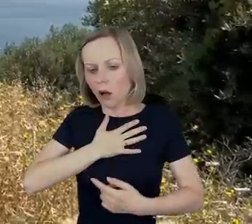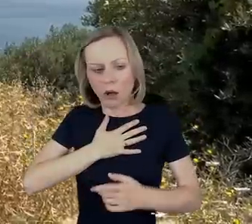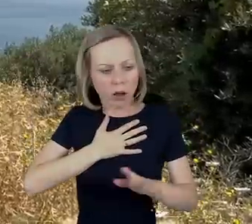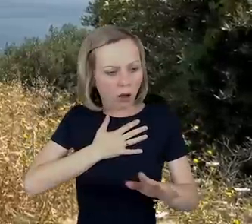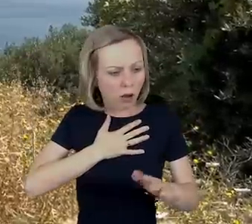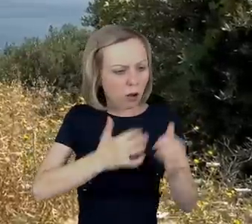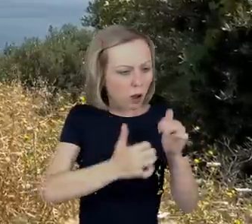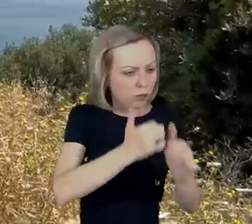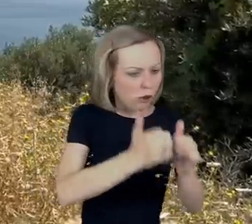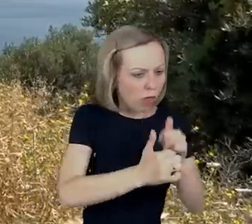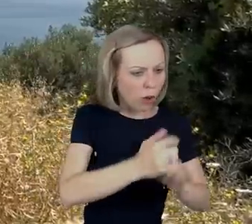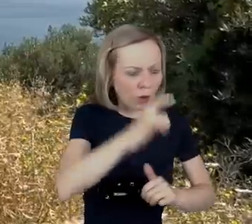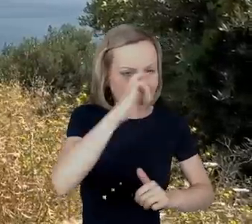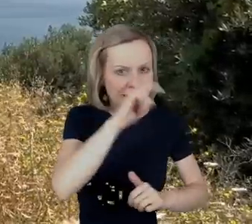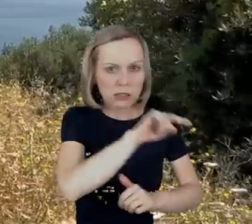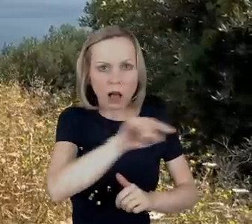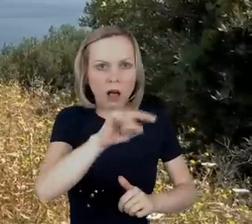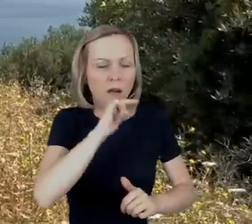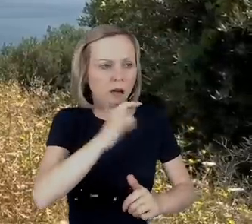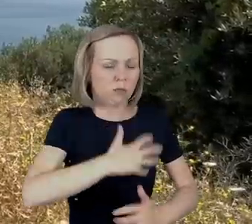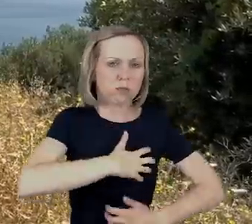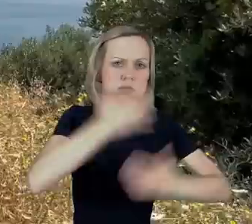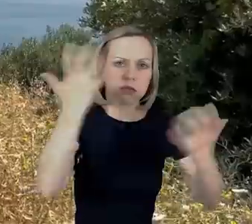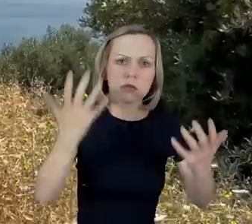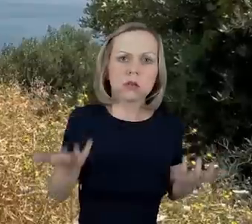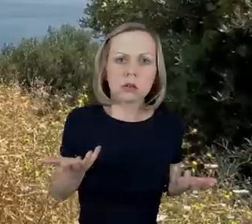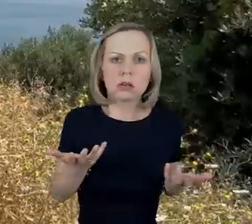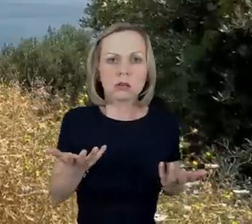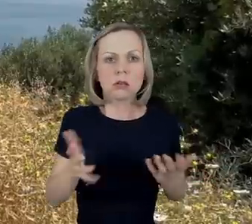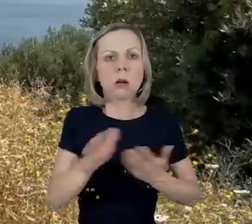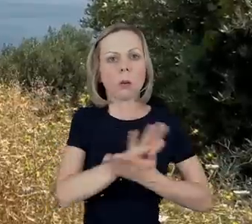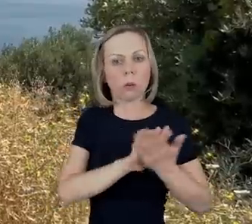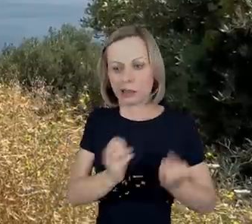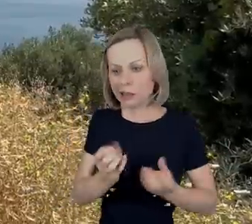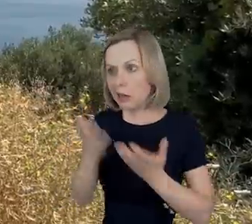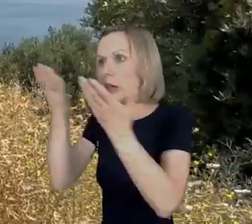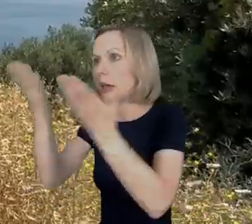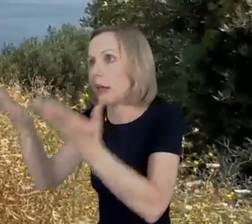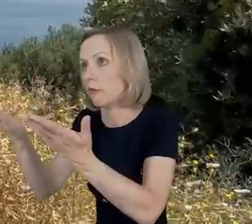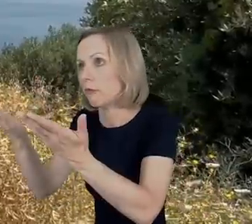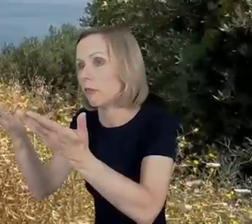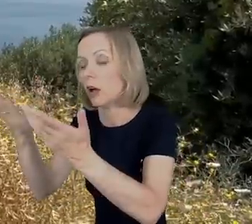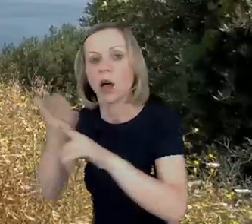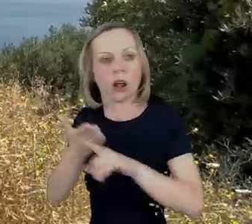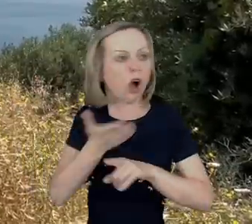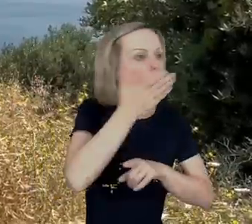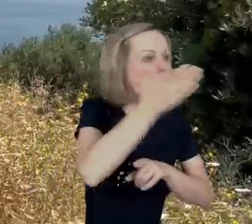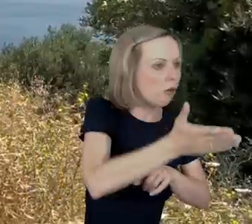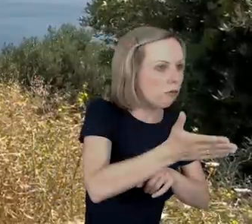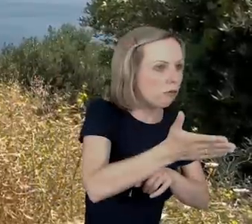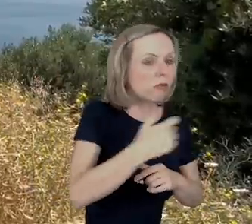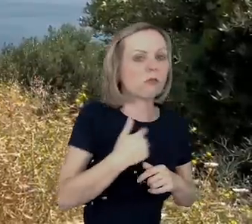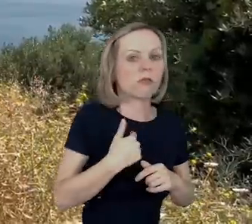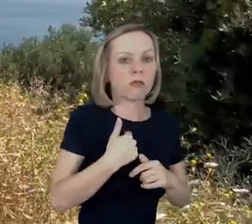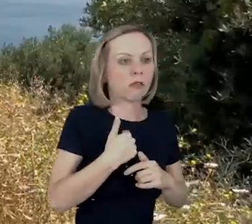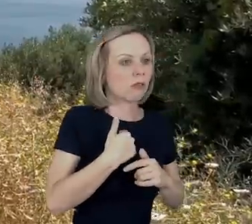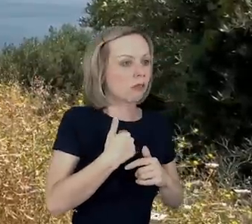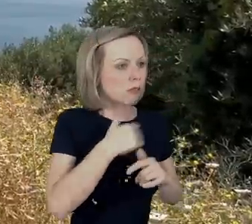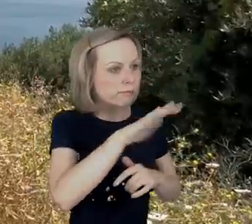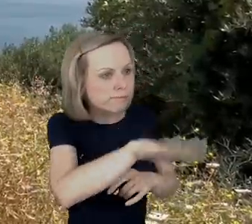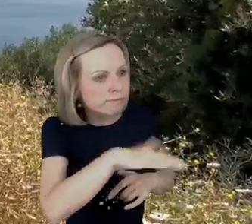altar, if you remember that your brother or sister has something against you, leave your gift there before the altar and